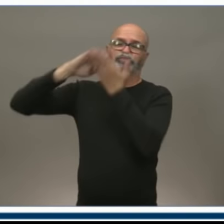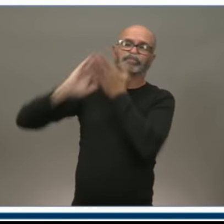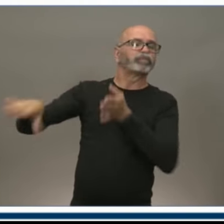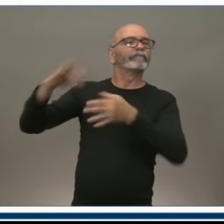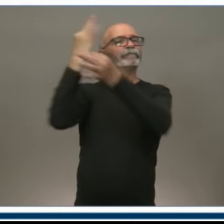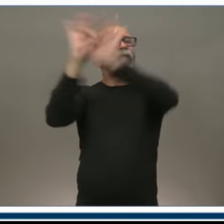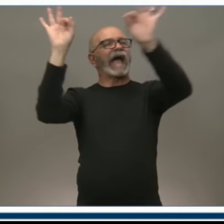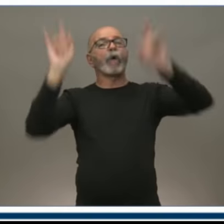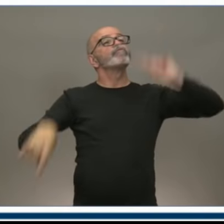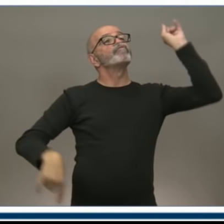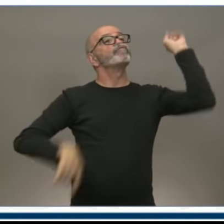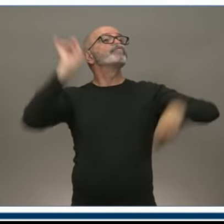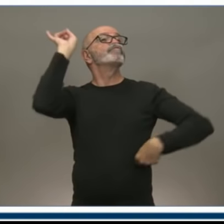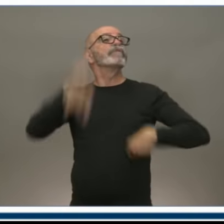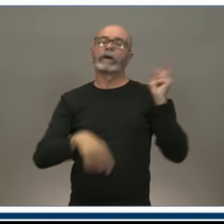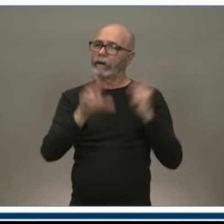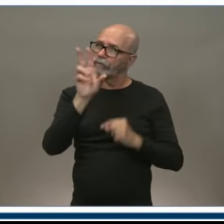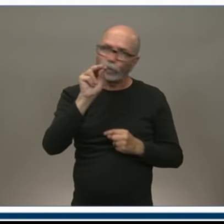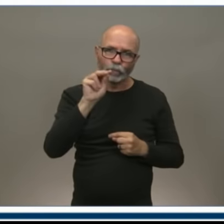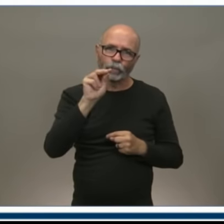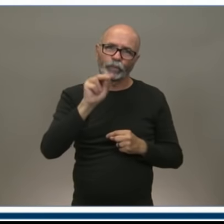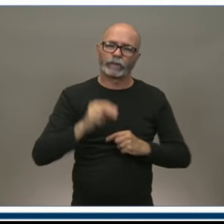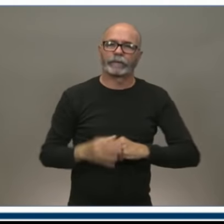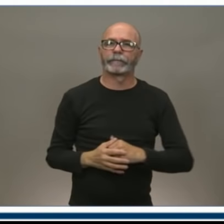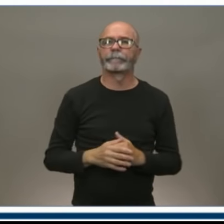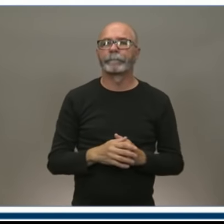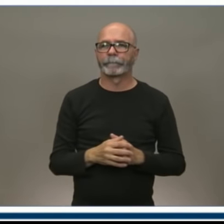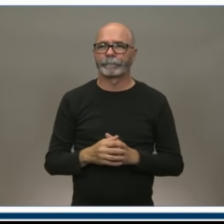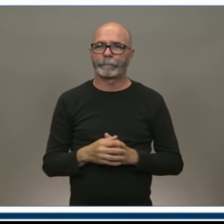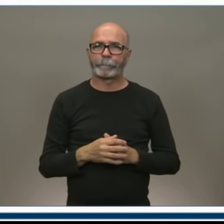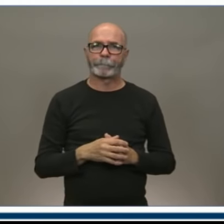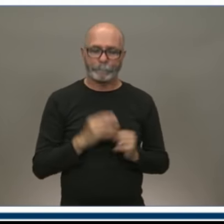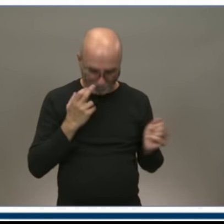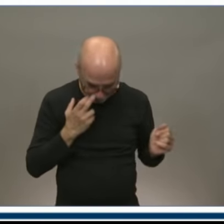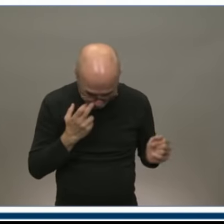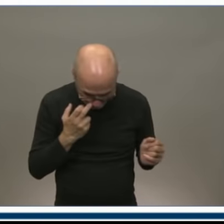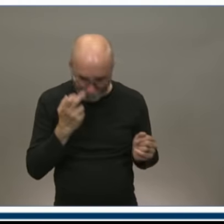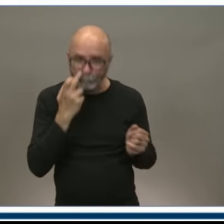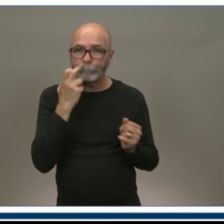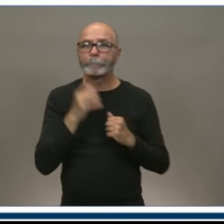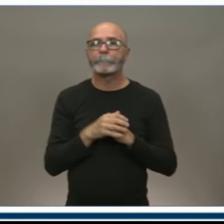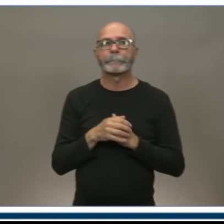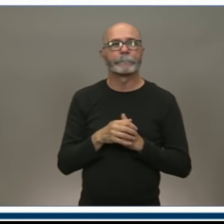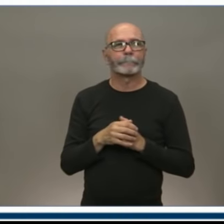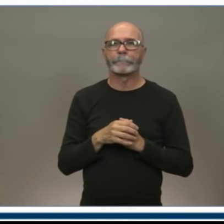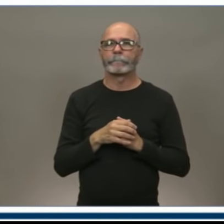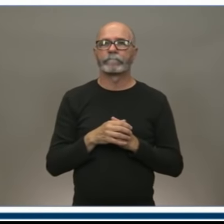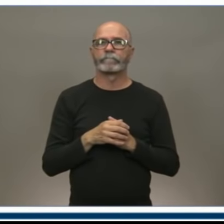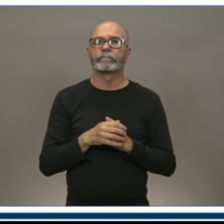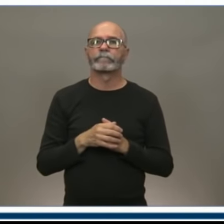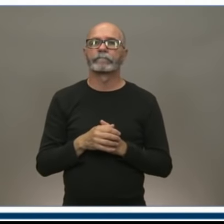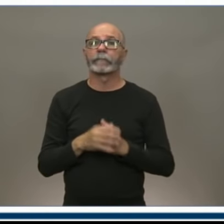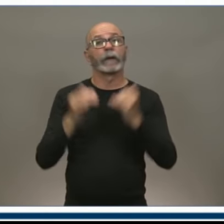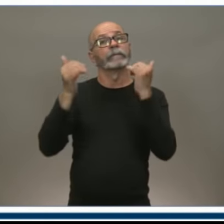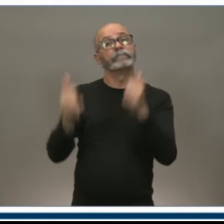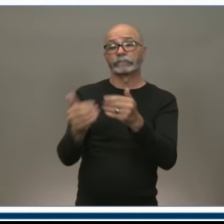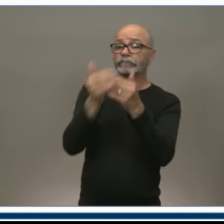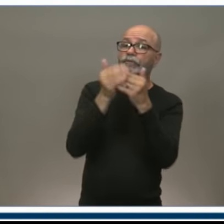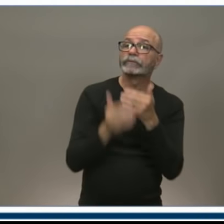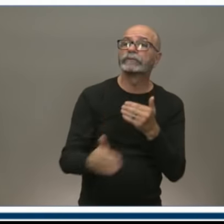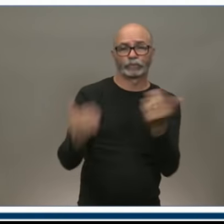Let me finish off by really just some reflections of where we're going and what we need everybody to focus on. As I've